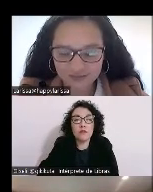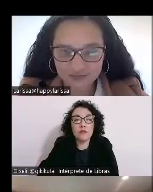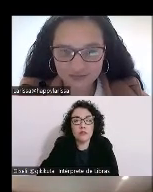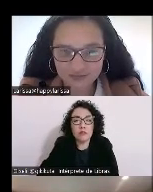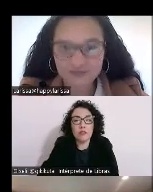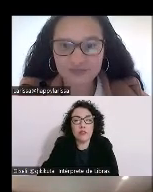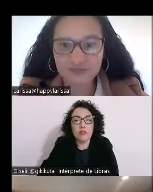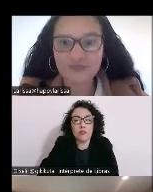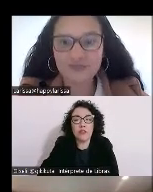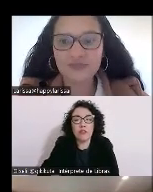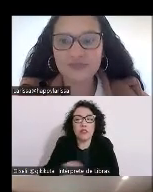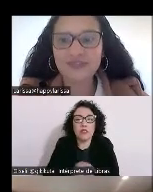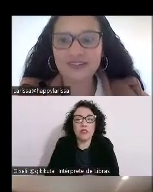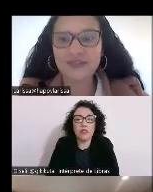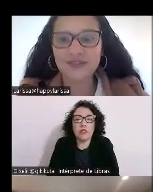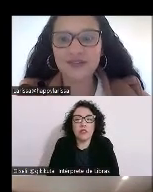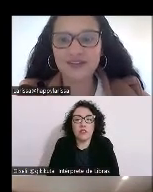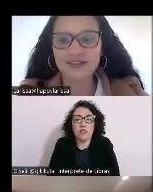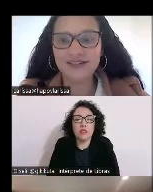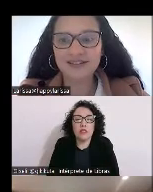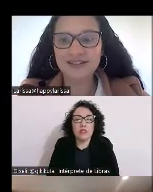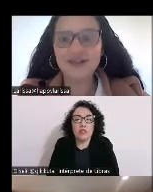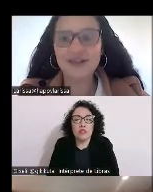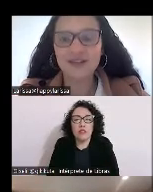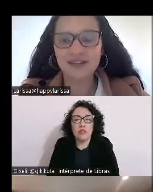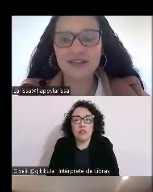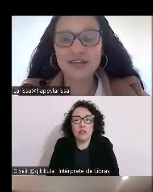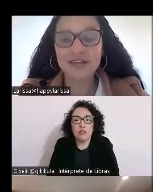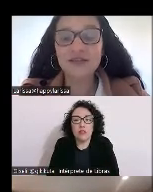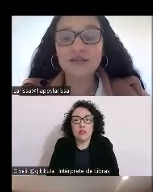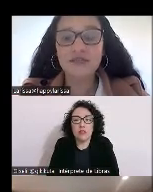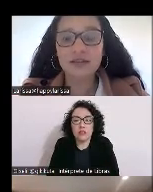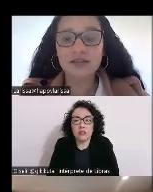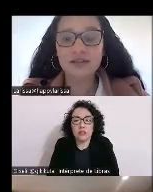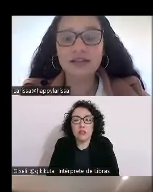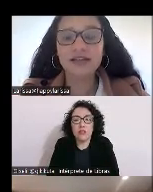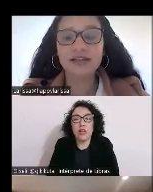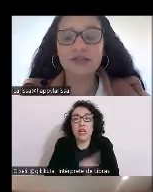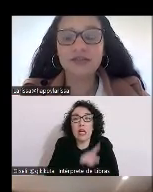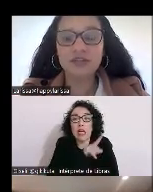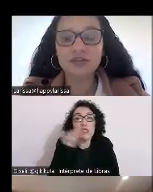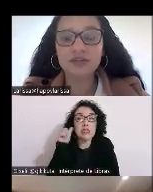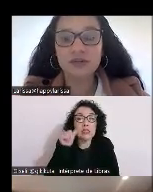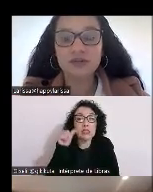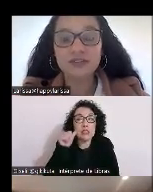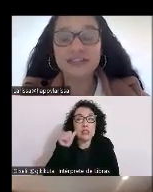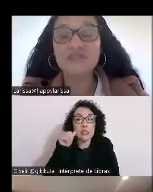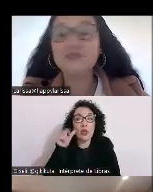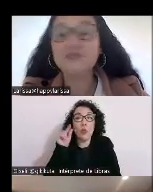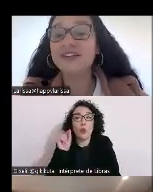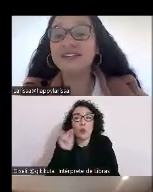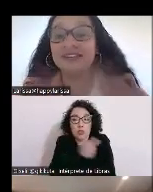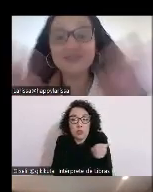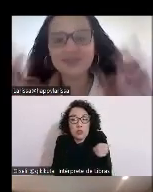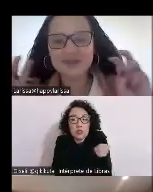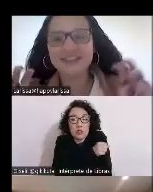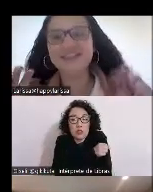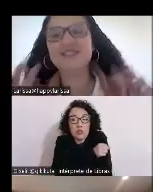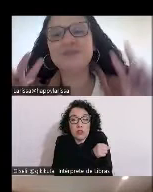Hey, I'm going to stop it there if you could translate for me. Então, a Valerie, ela está no 6º ano e ela falou que